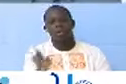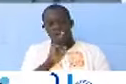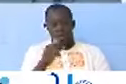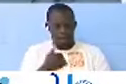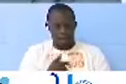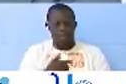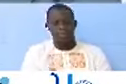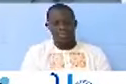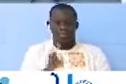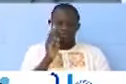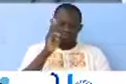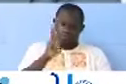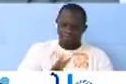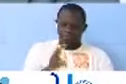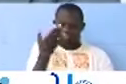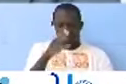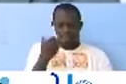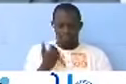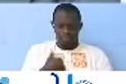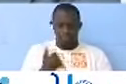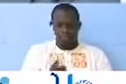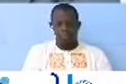observed,